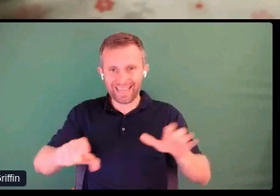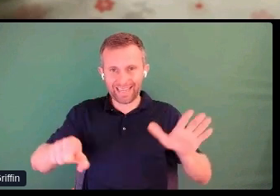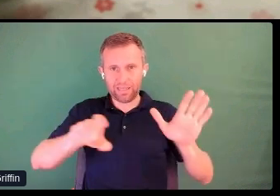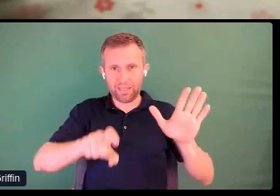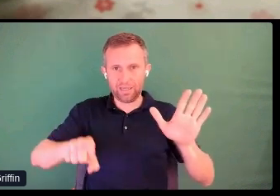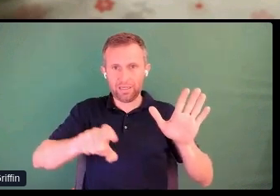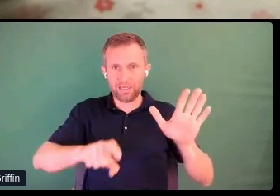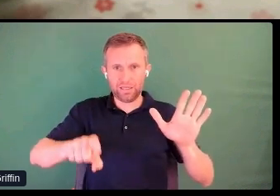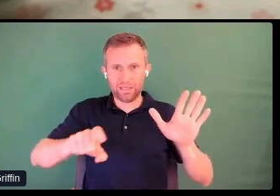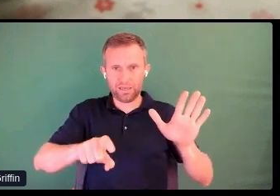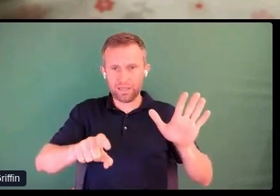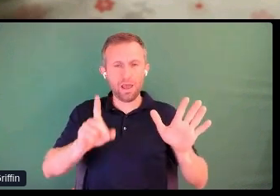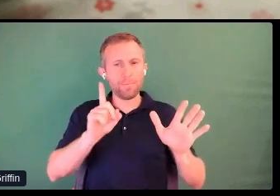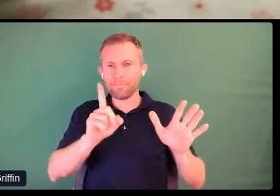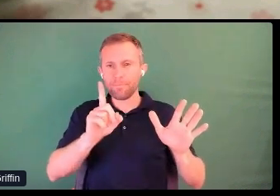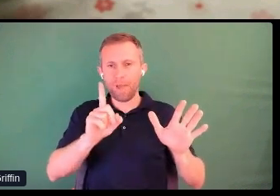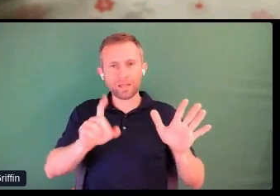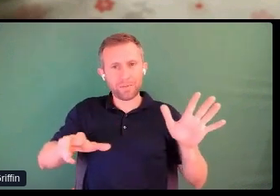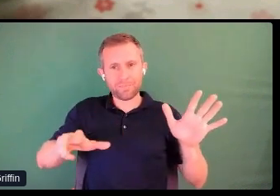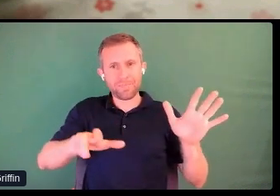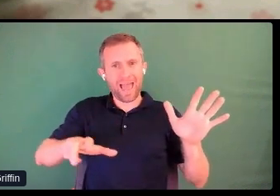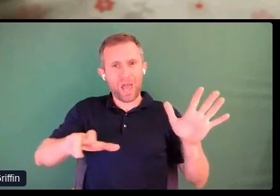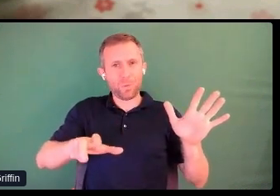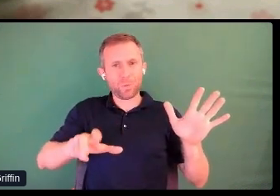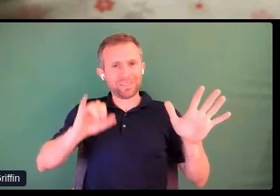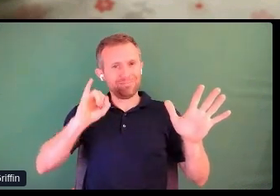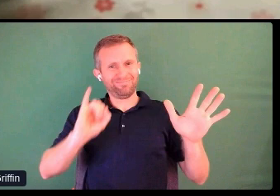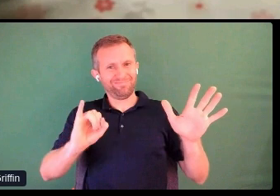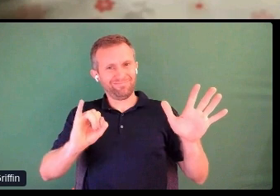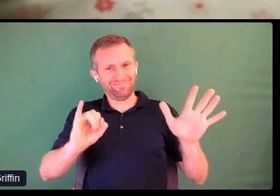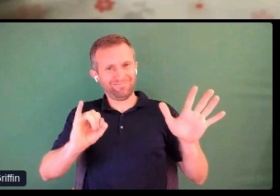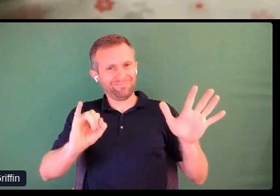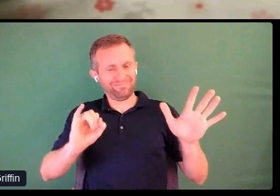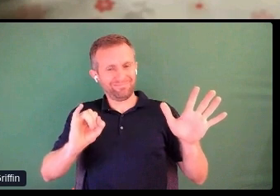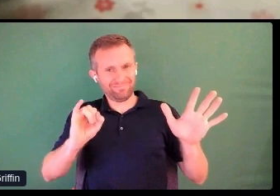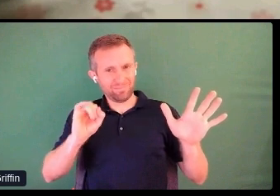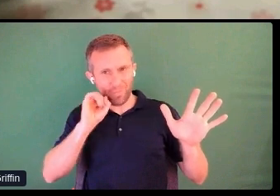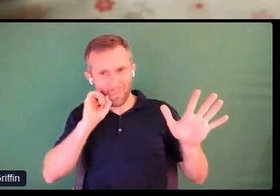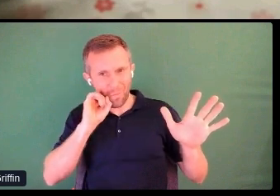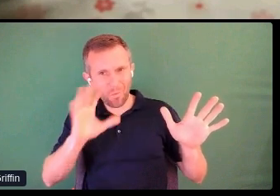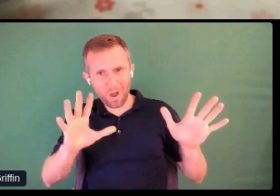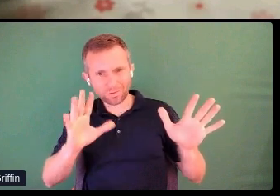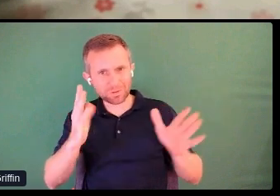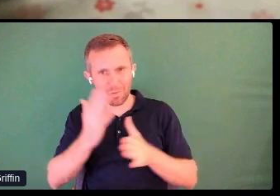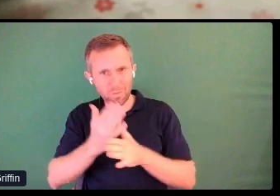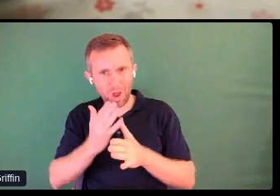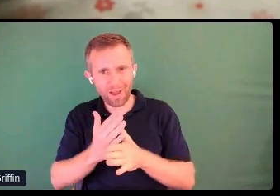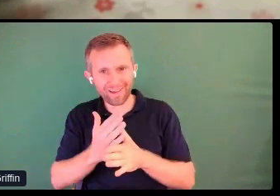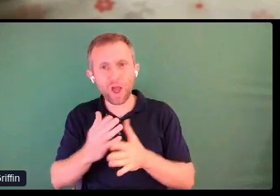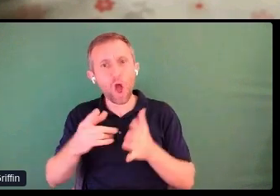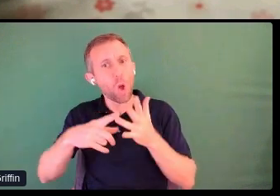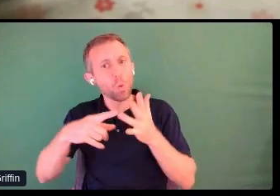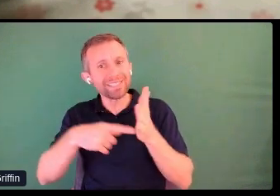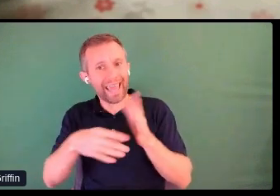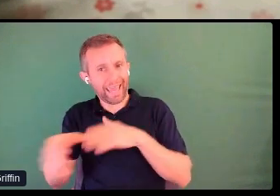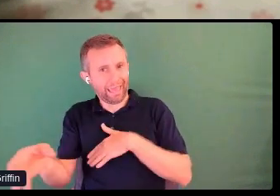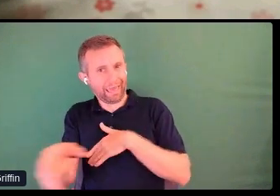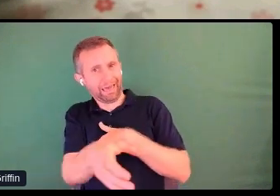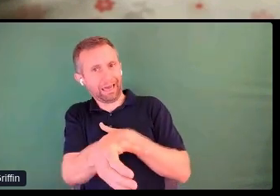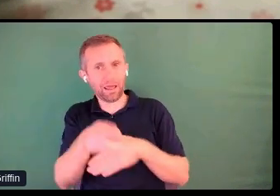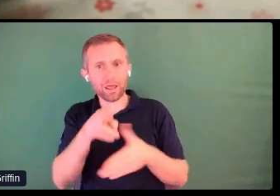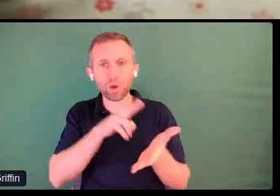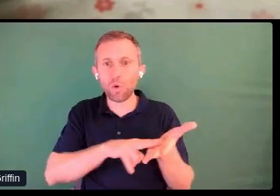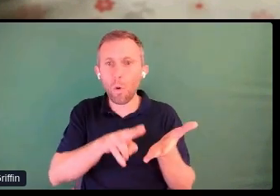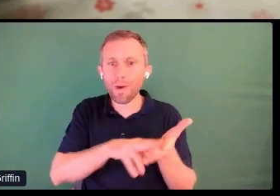hand. Her occupational therapist tried to have her use a conventional mouse, but because of Yara's variable